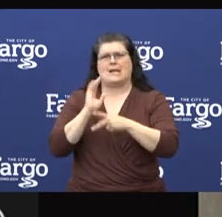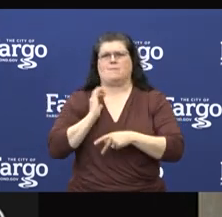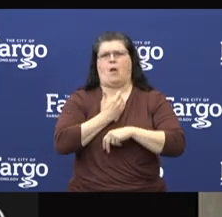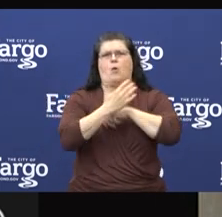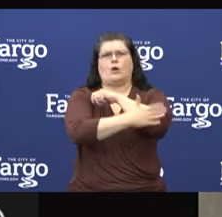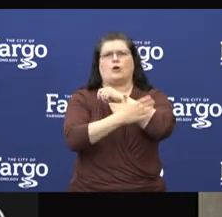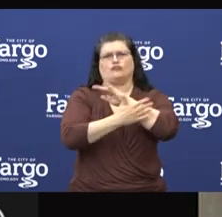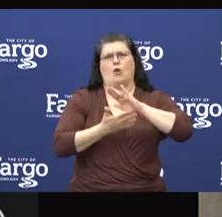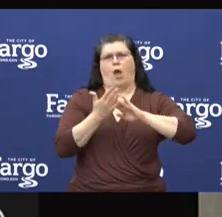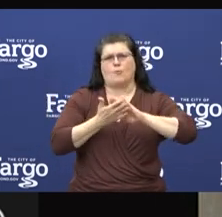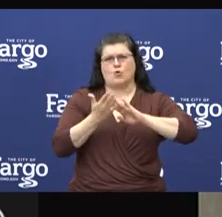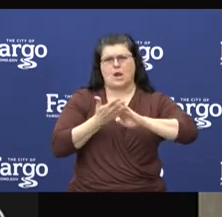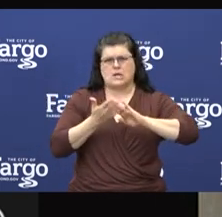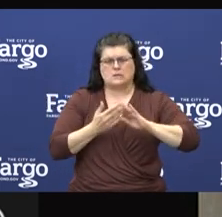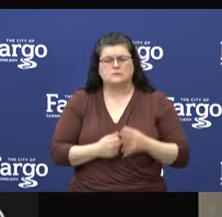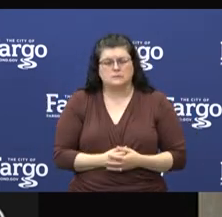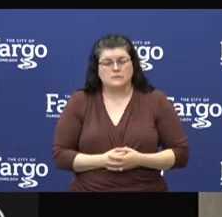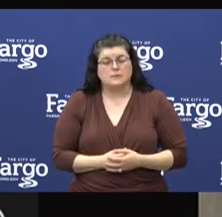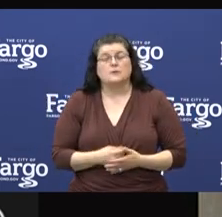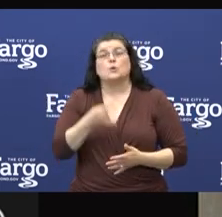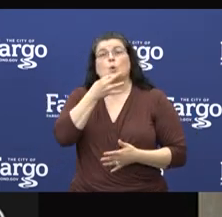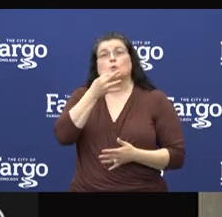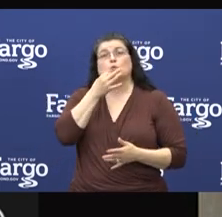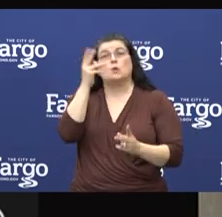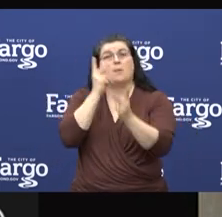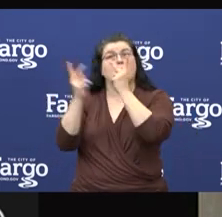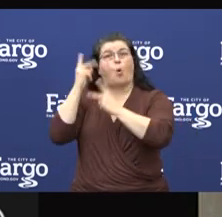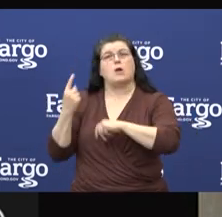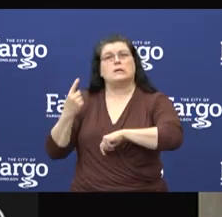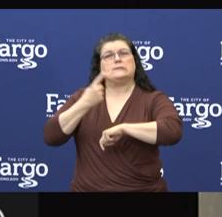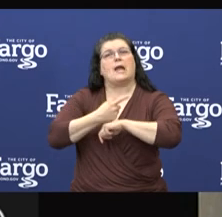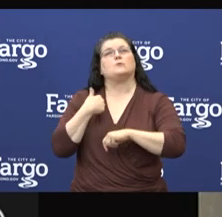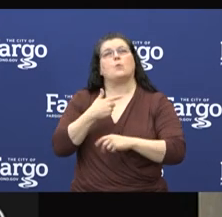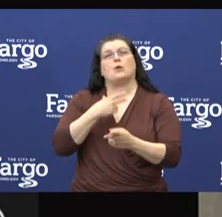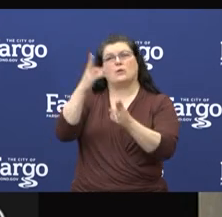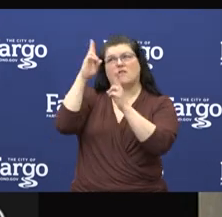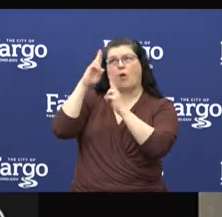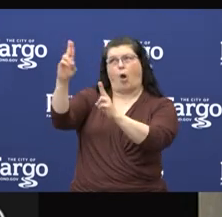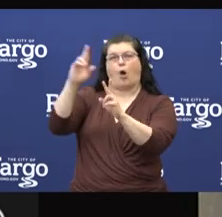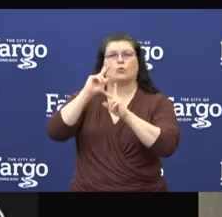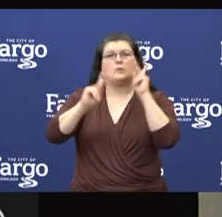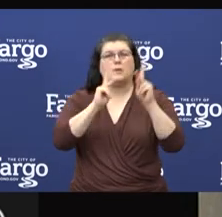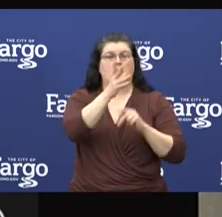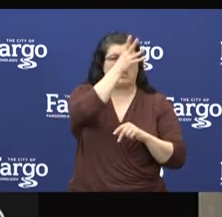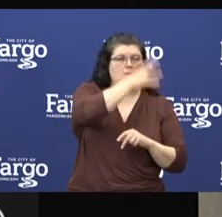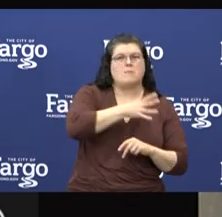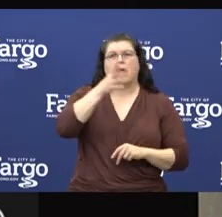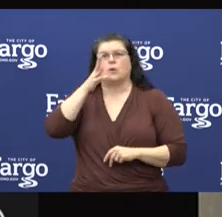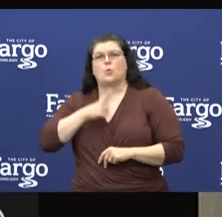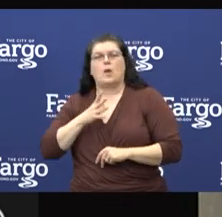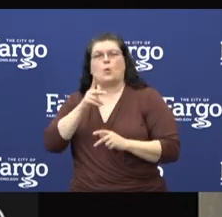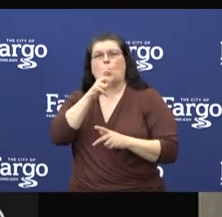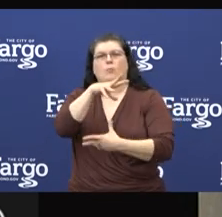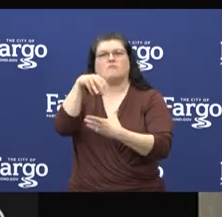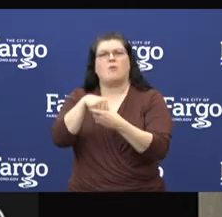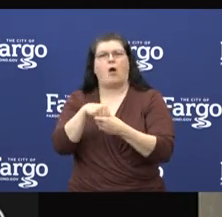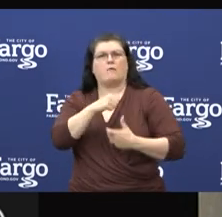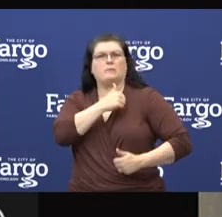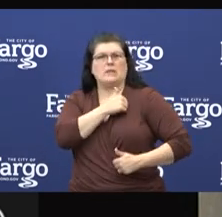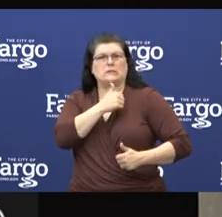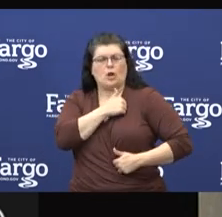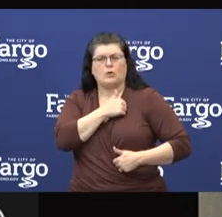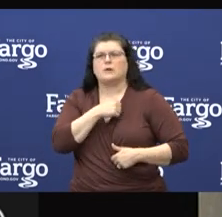operating. As we approach Memorial Day, we want to honor the men and women who've served in the military and especially those who have made the ultimate